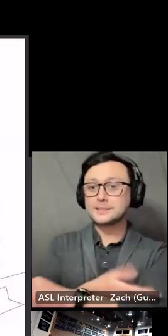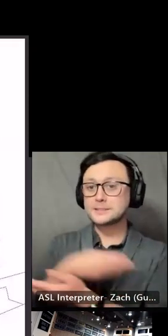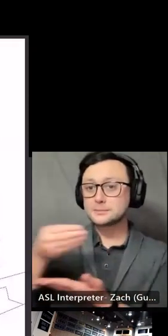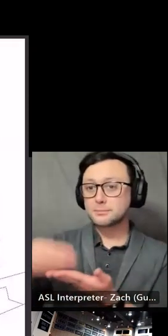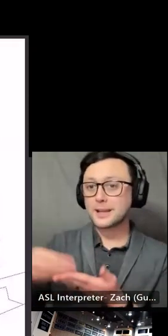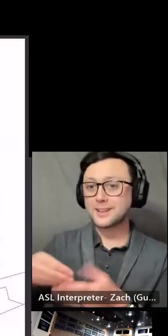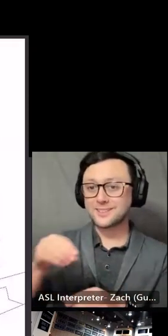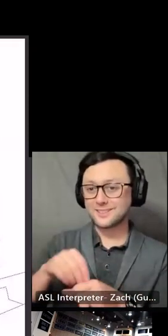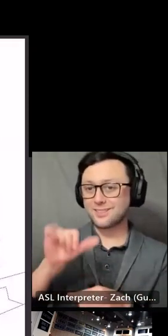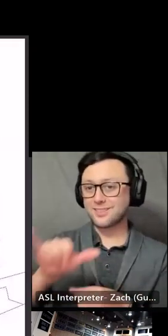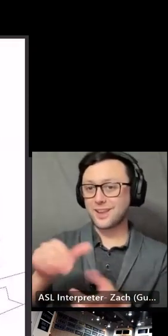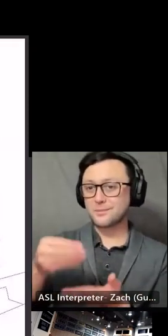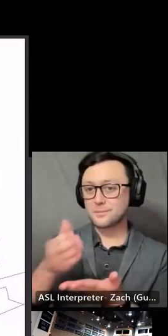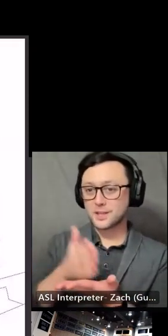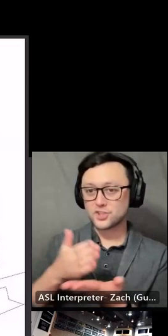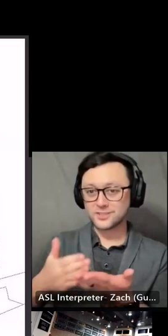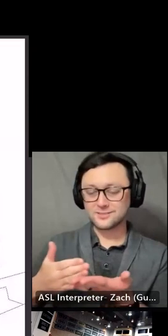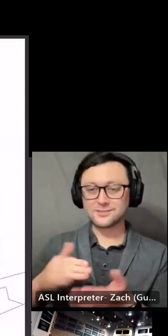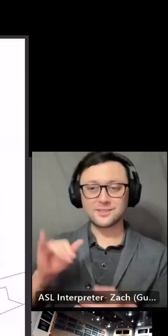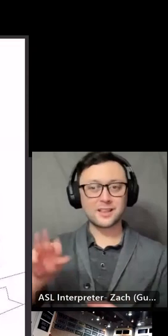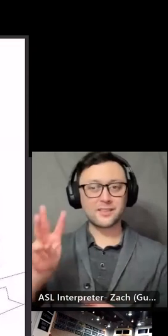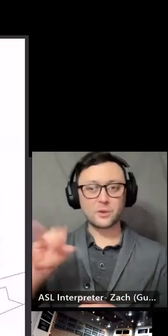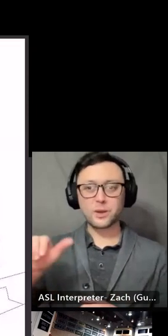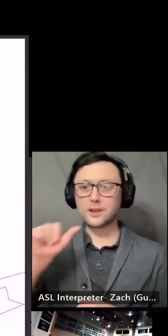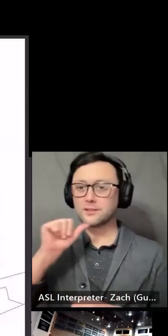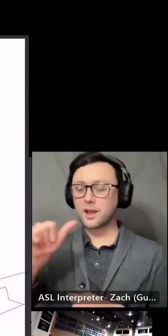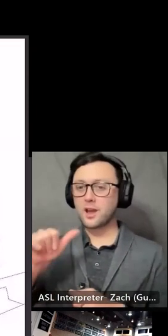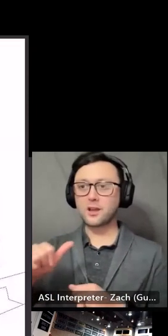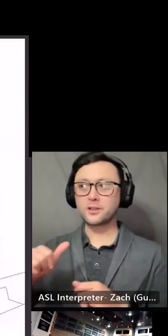the budget so it does not become an